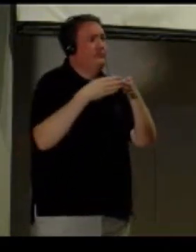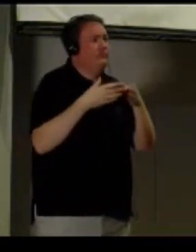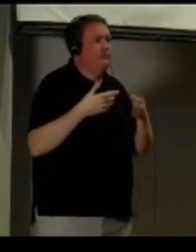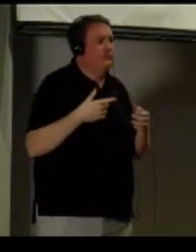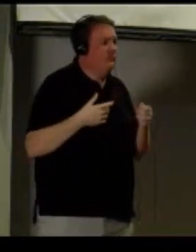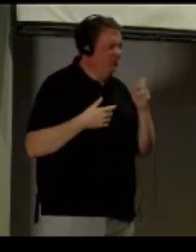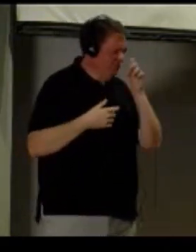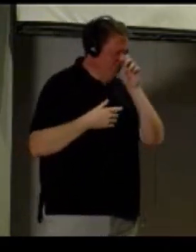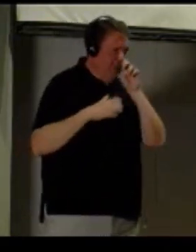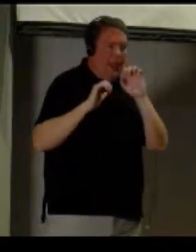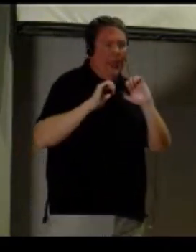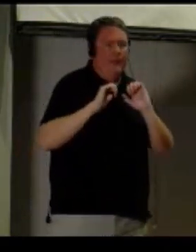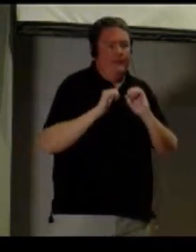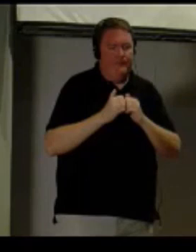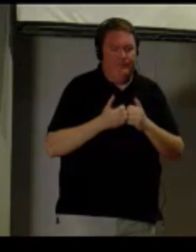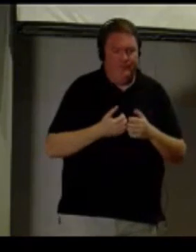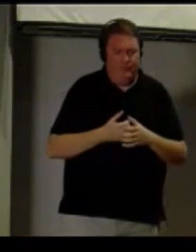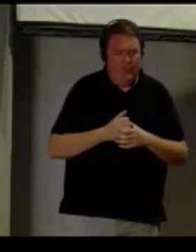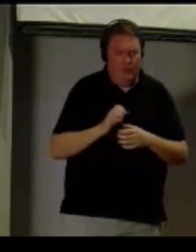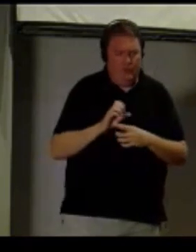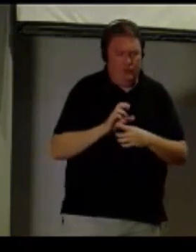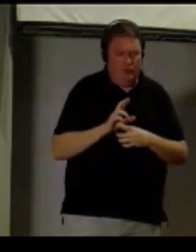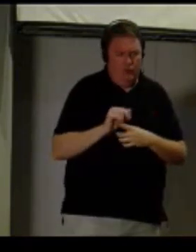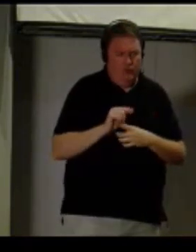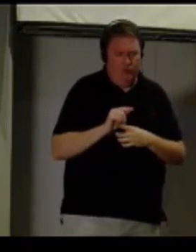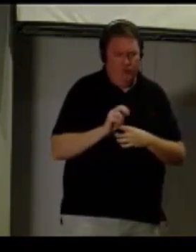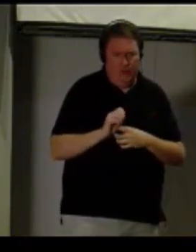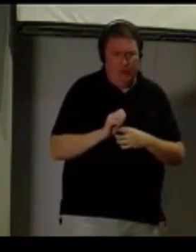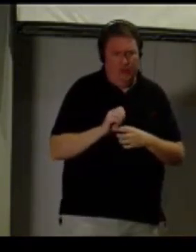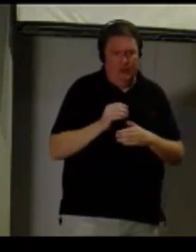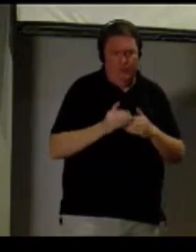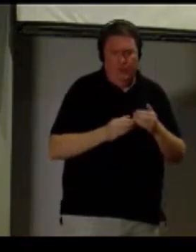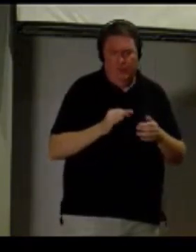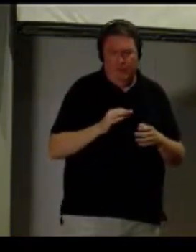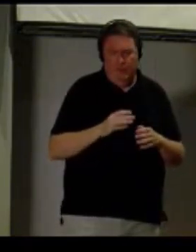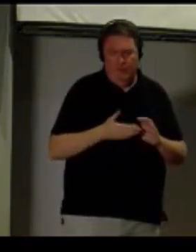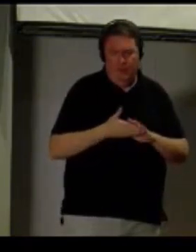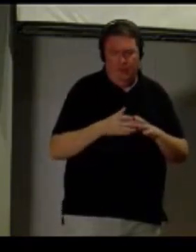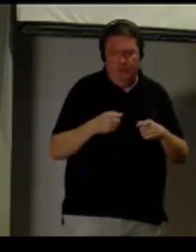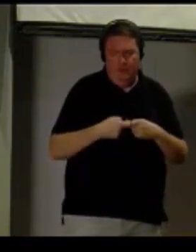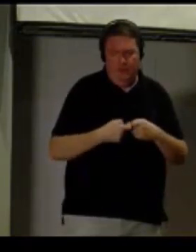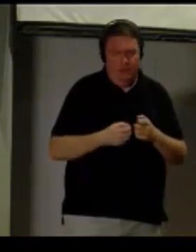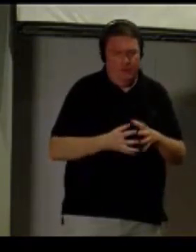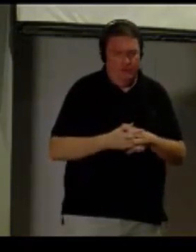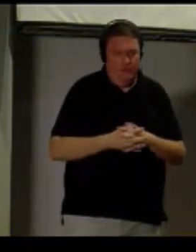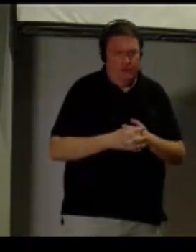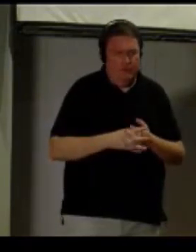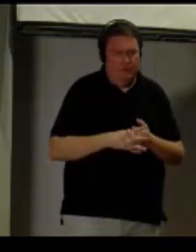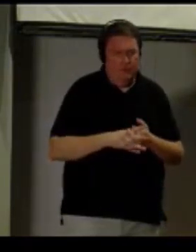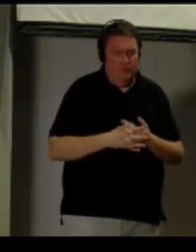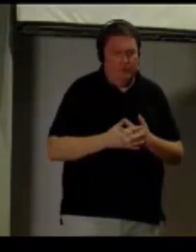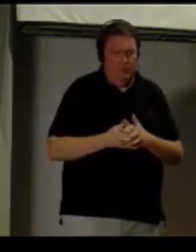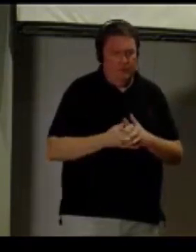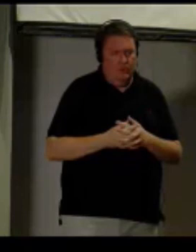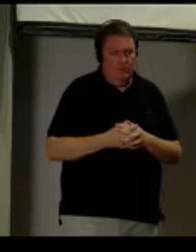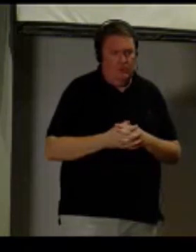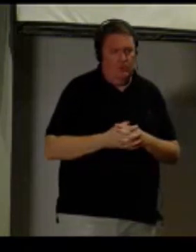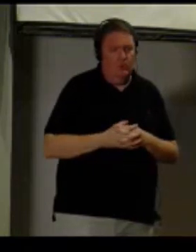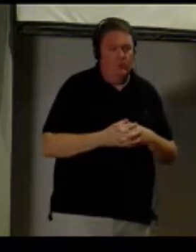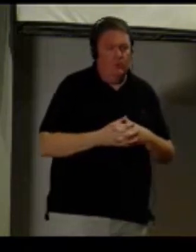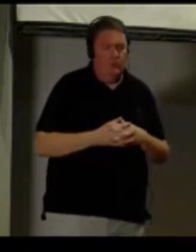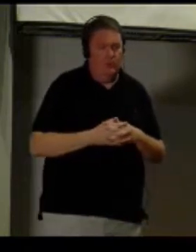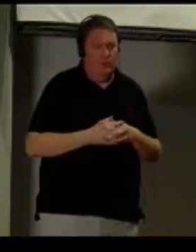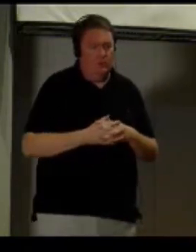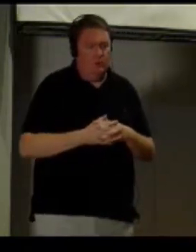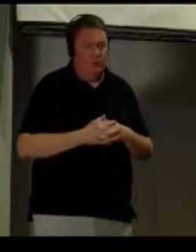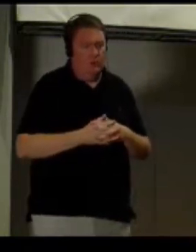of digitizing, in the sense of, as we're doing this, we have an entire